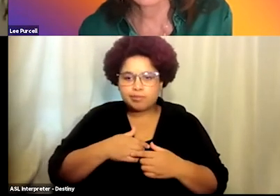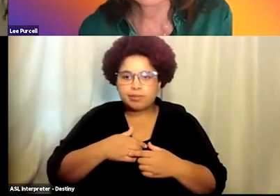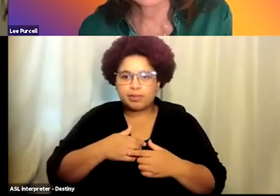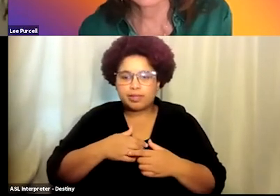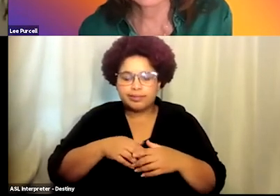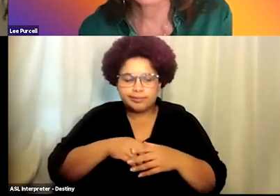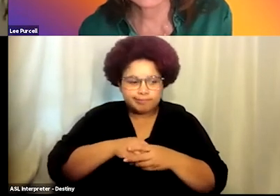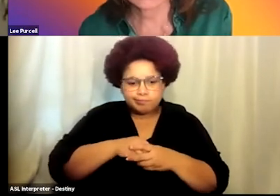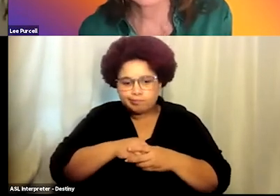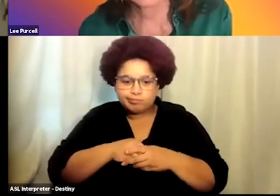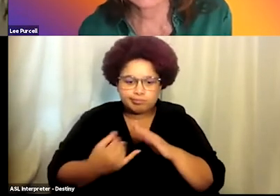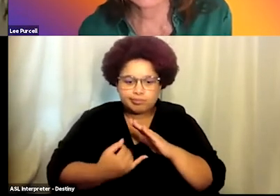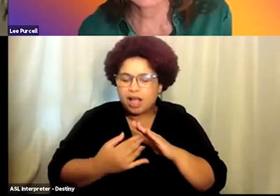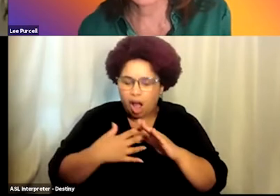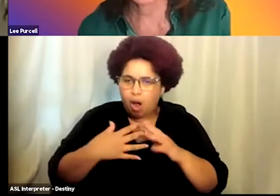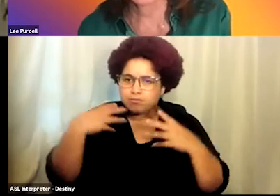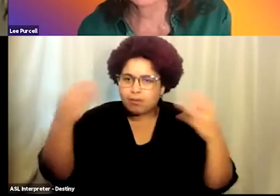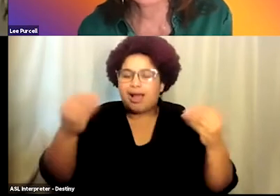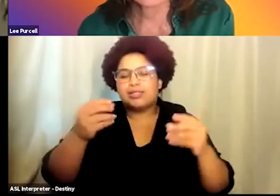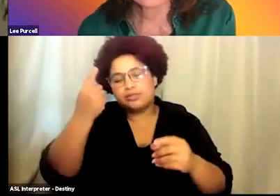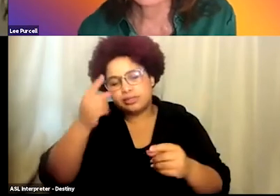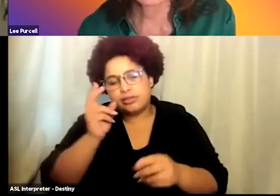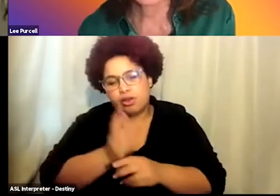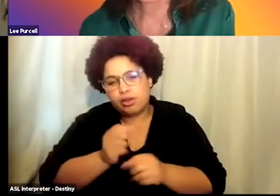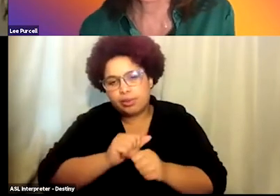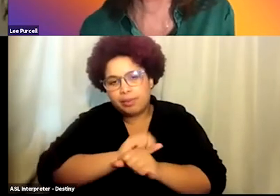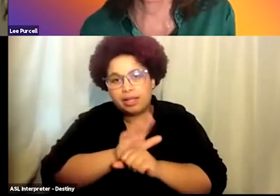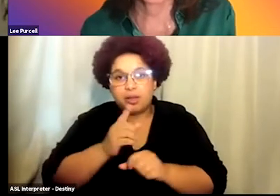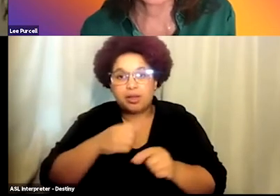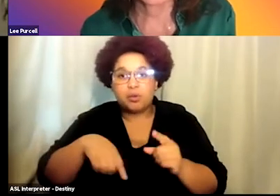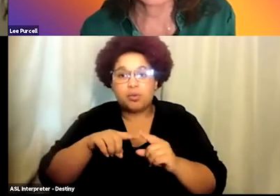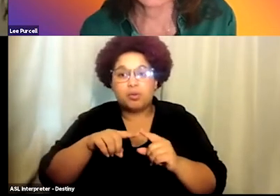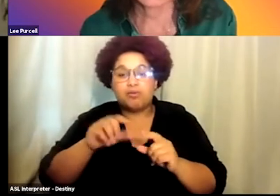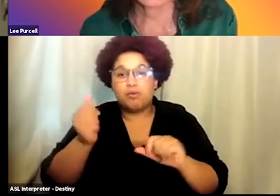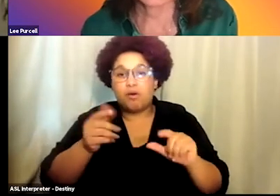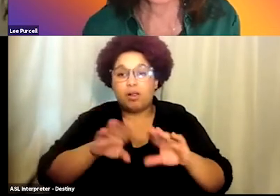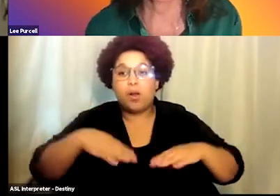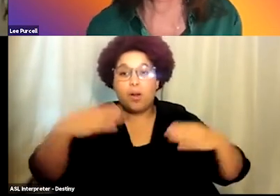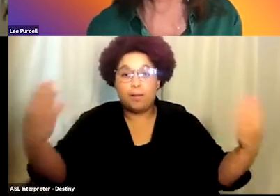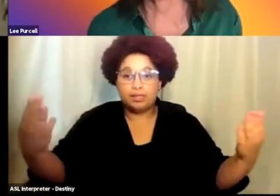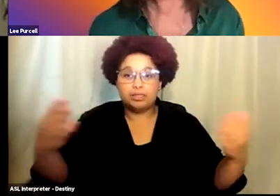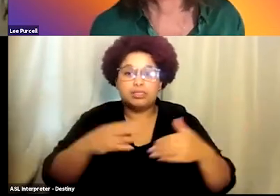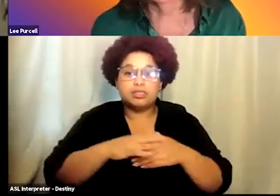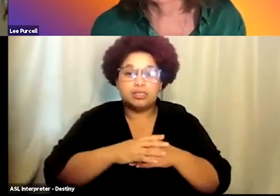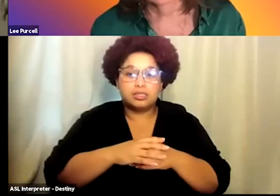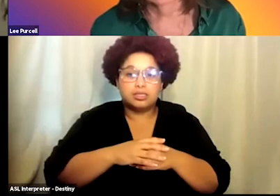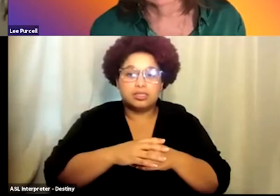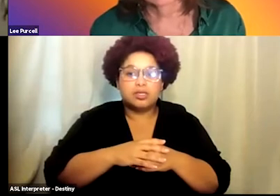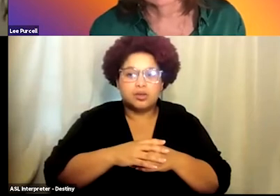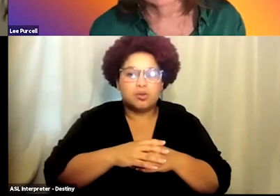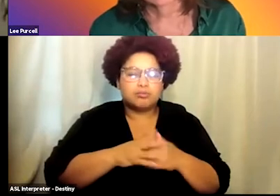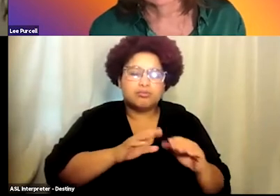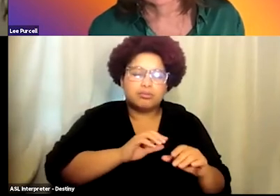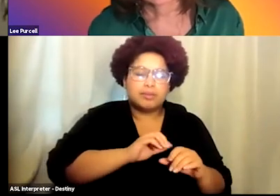to get involved. It's hard, of course, with the pandemic, but once it all opens, and it's going to open up, we're going to get out of